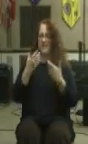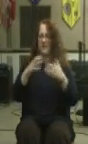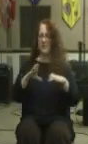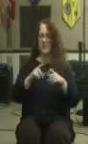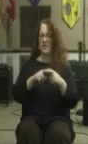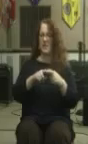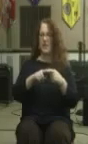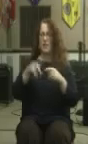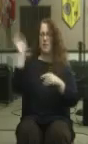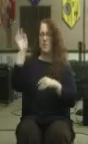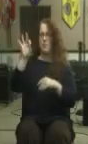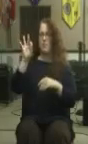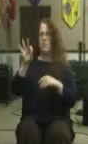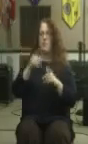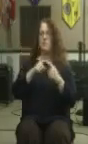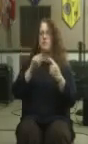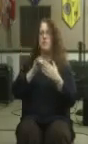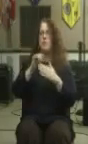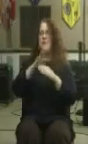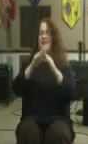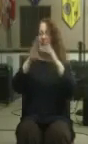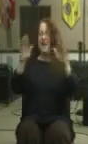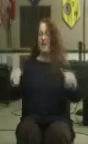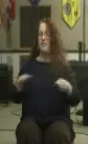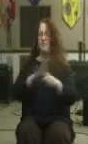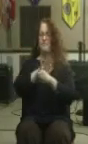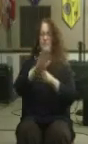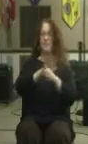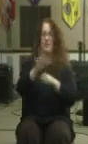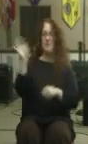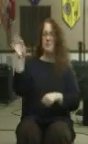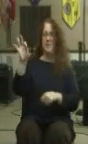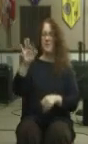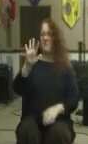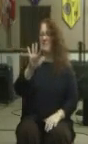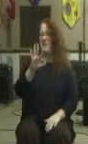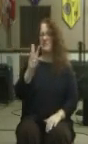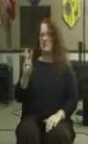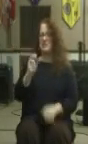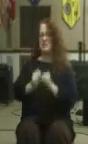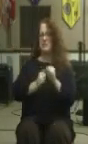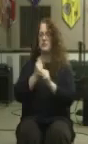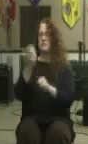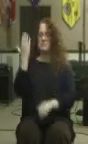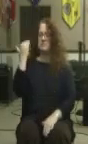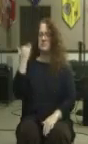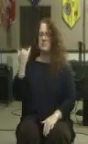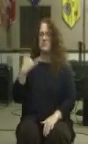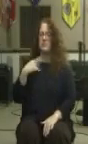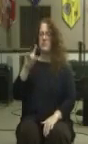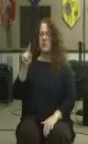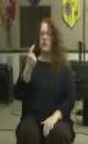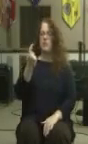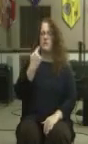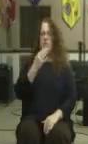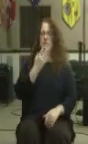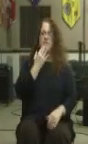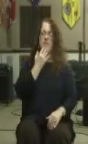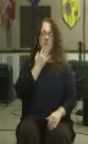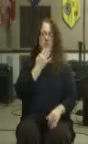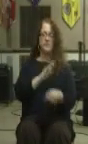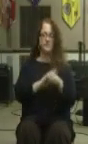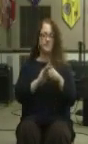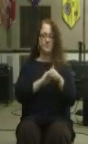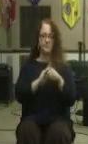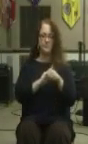I had a chance to preach to a house full of pastors maybe 5 or 6 years ago. I was the only one